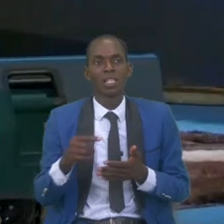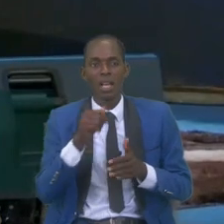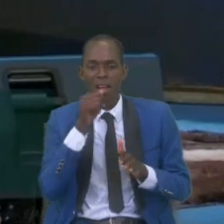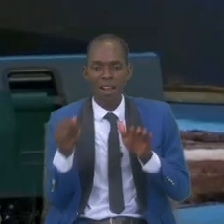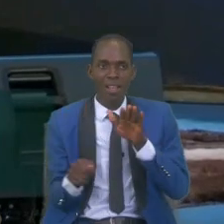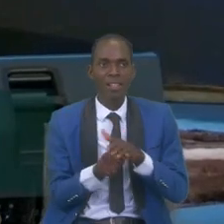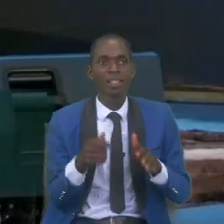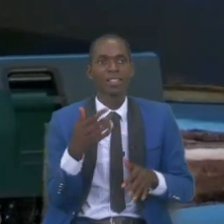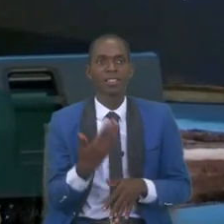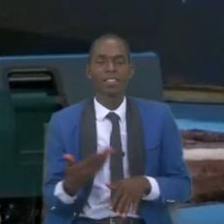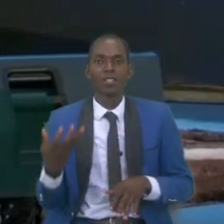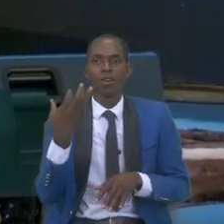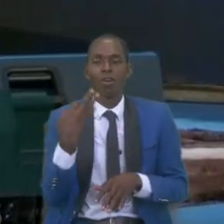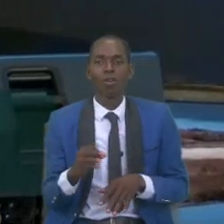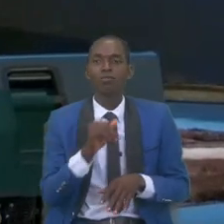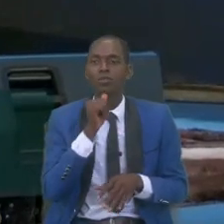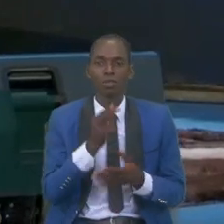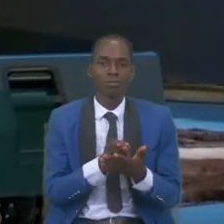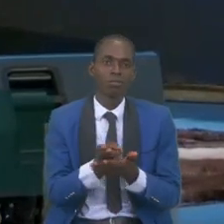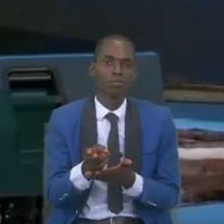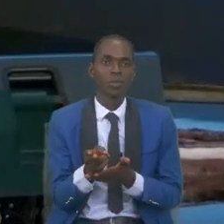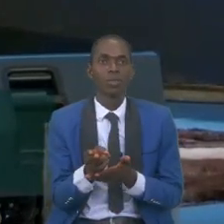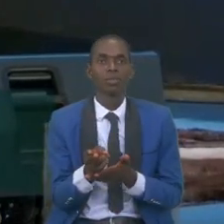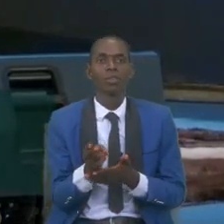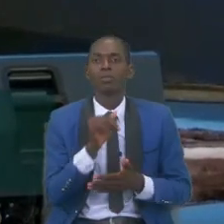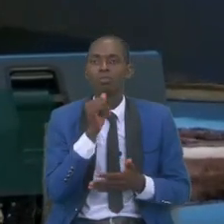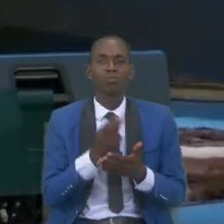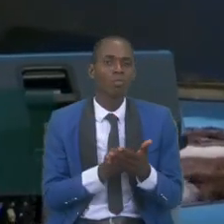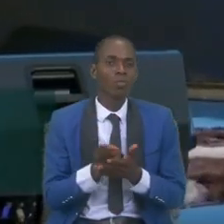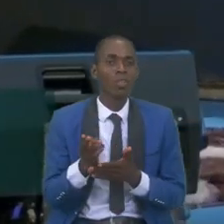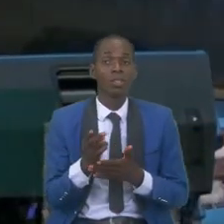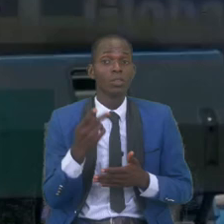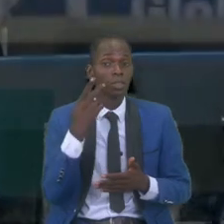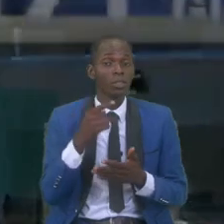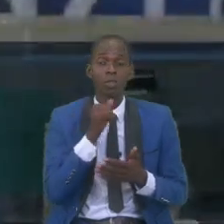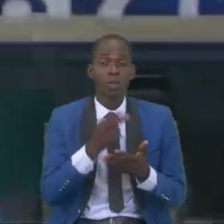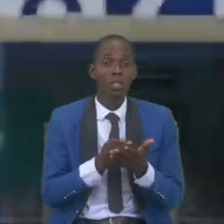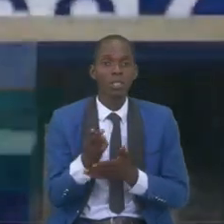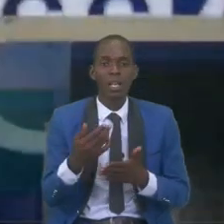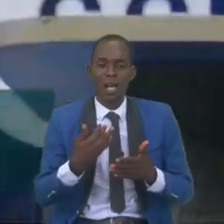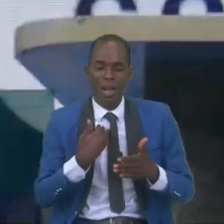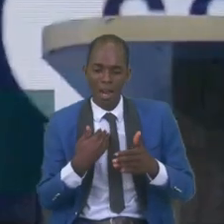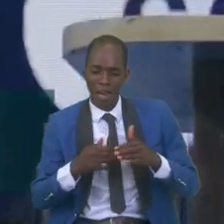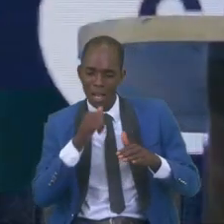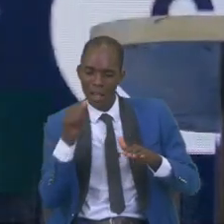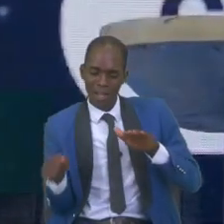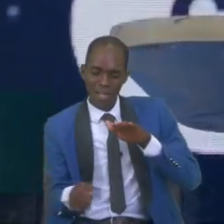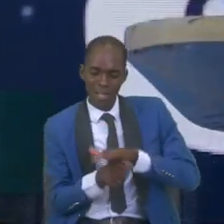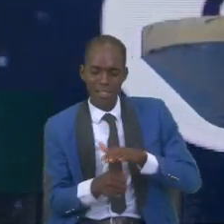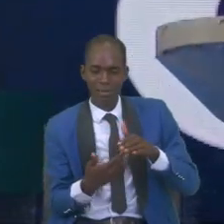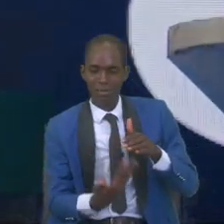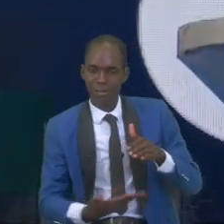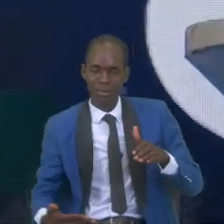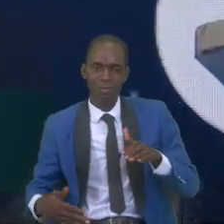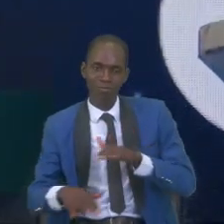of dishonesty. Dishonesty has underneath it something hidden. We're